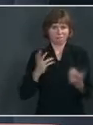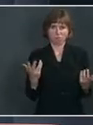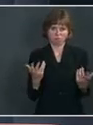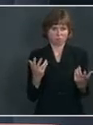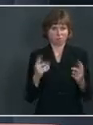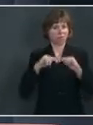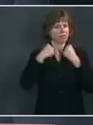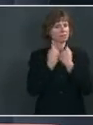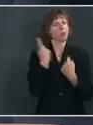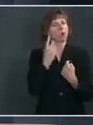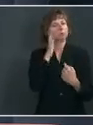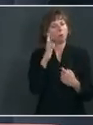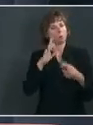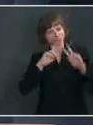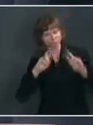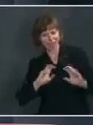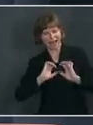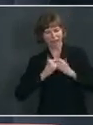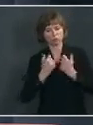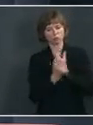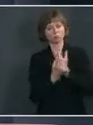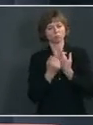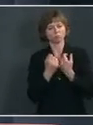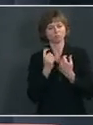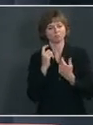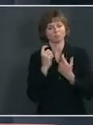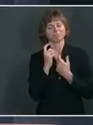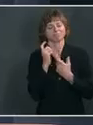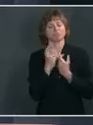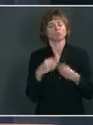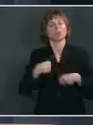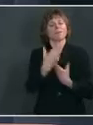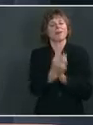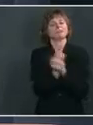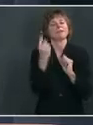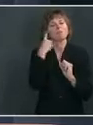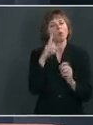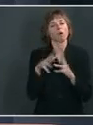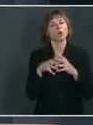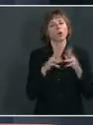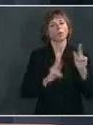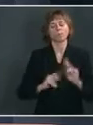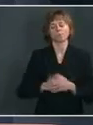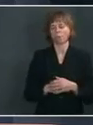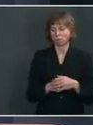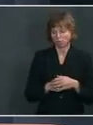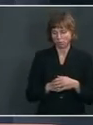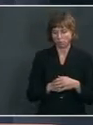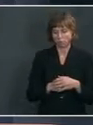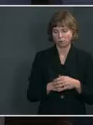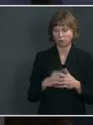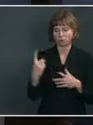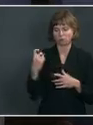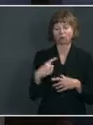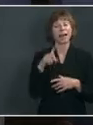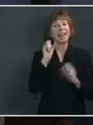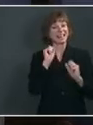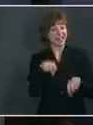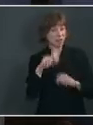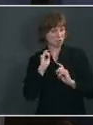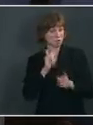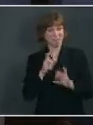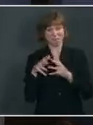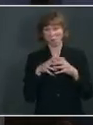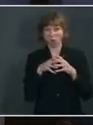and how to keep the American people safe. Go ahead. Thanks, Jen. Can you give the American people any hope that the